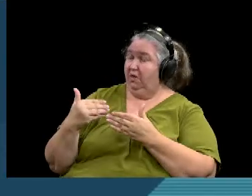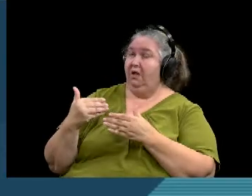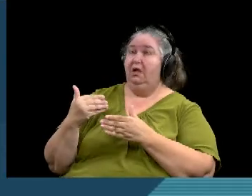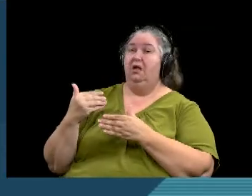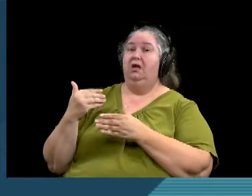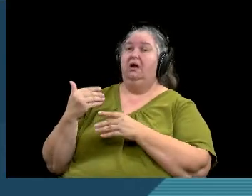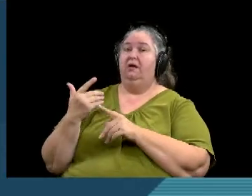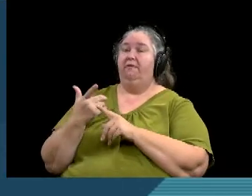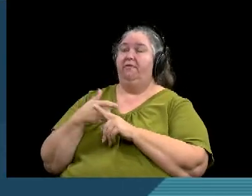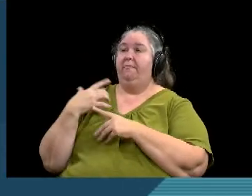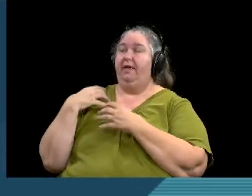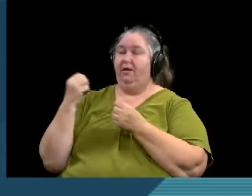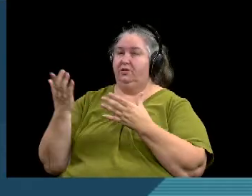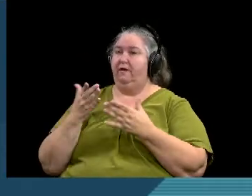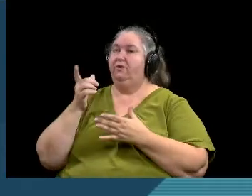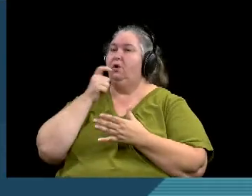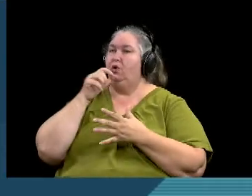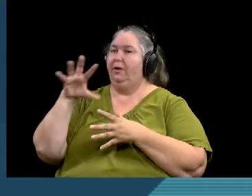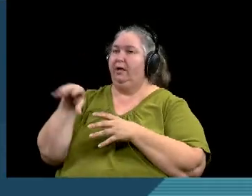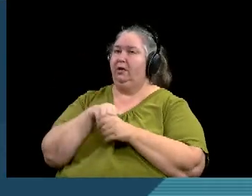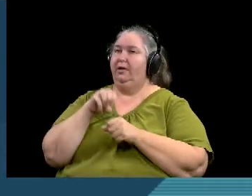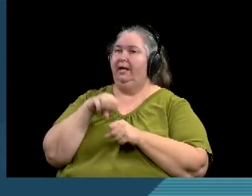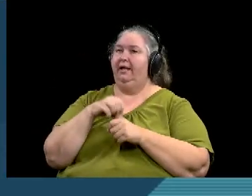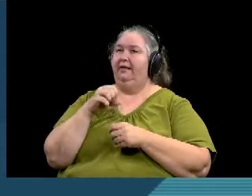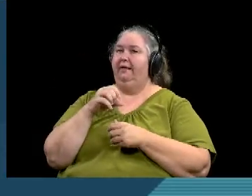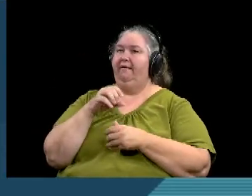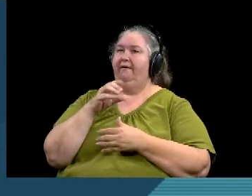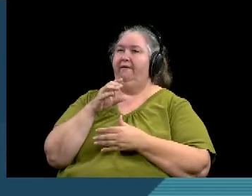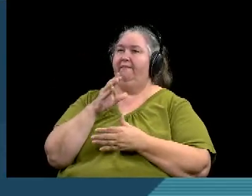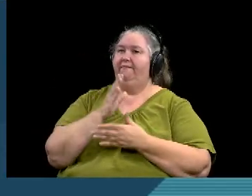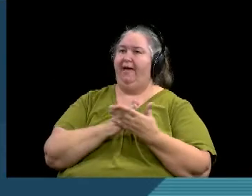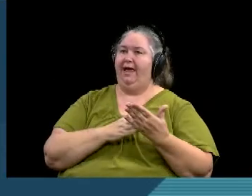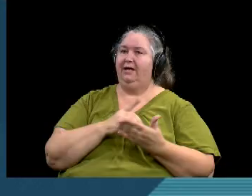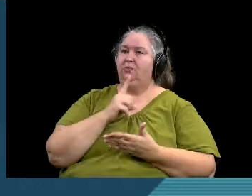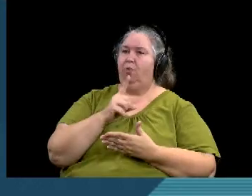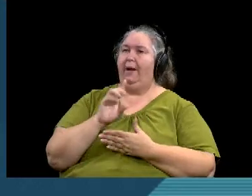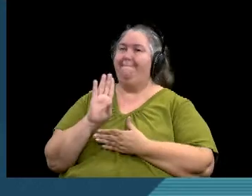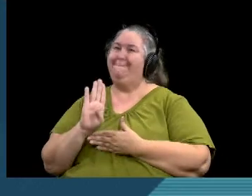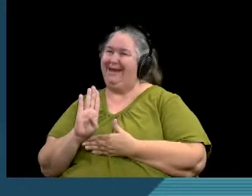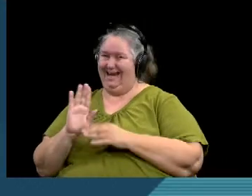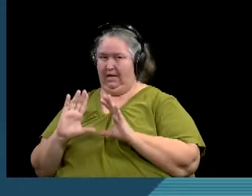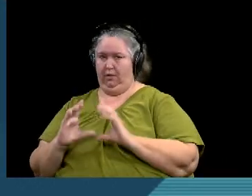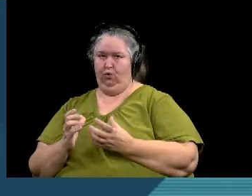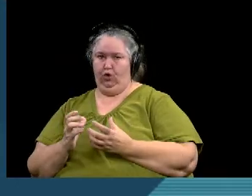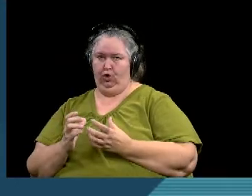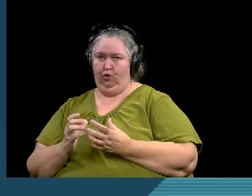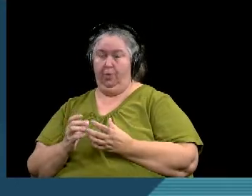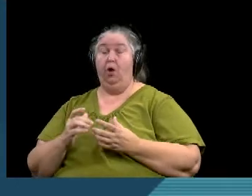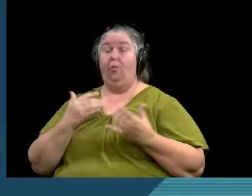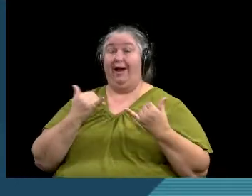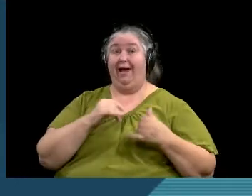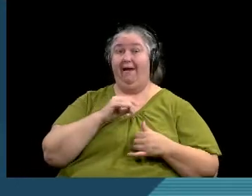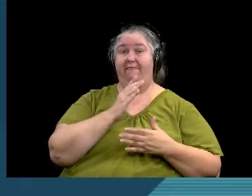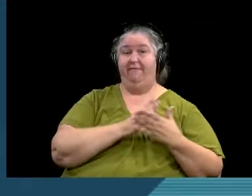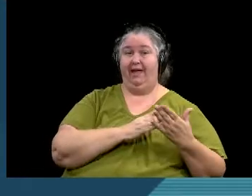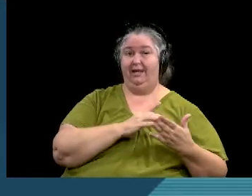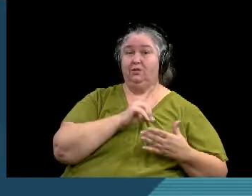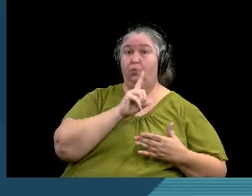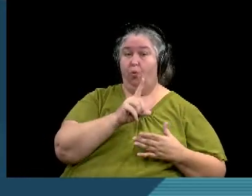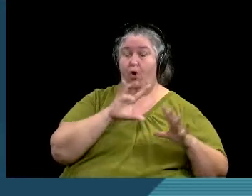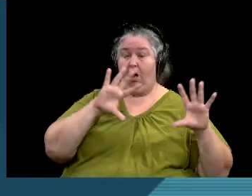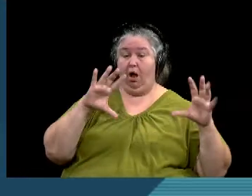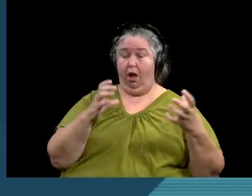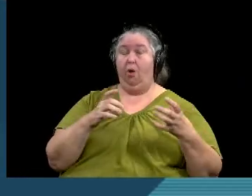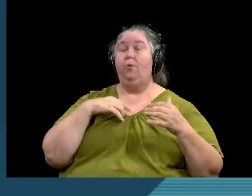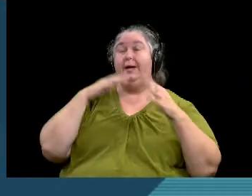phase 1B group. In all of phase 1, we do expect that the vaccine supply will be somewhat limited, but